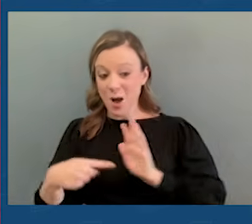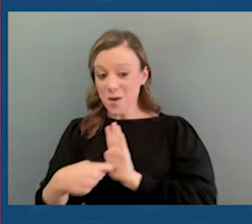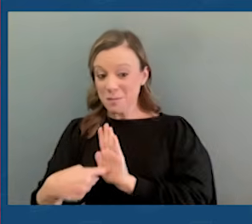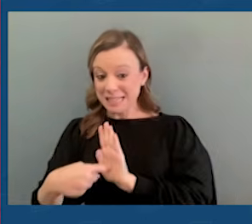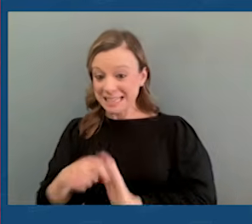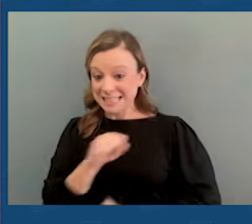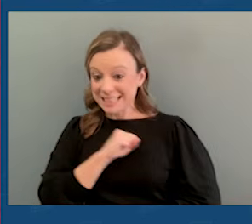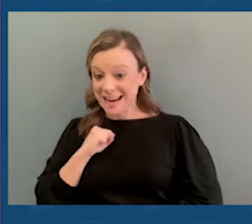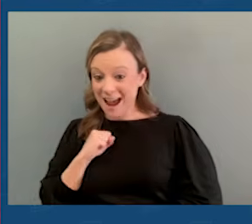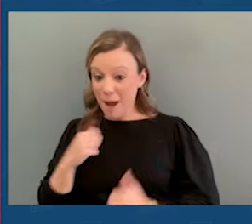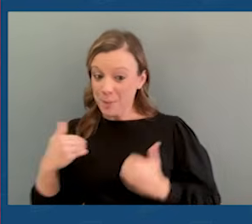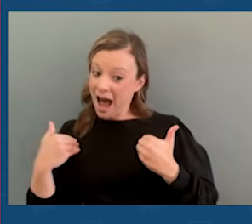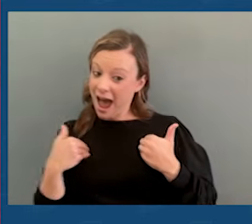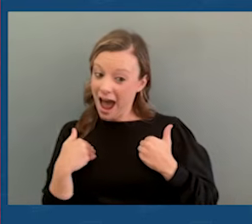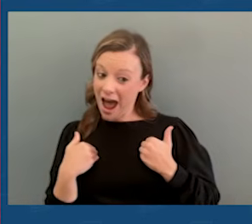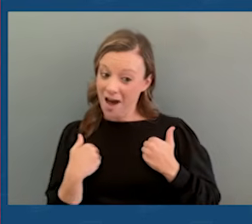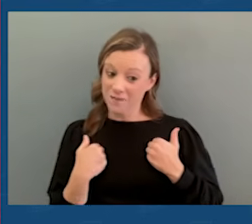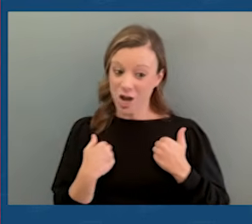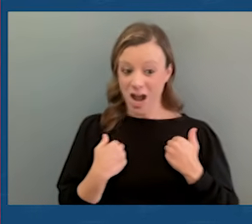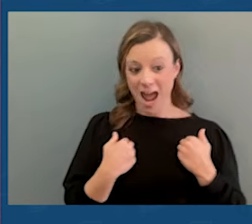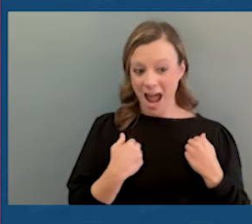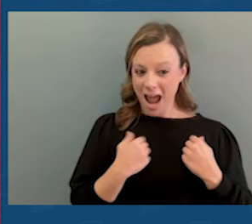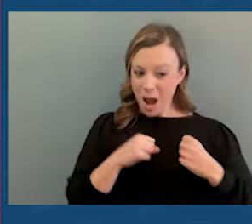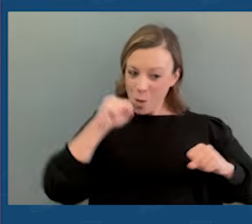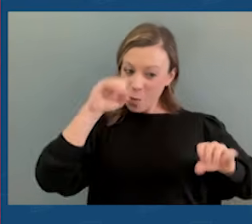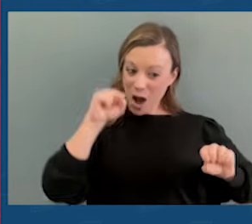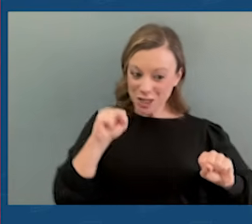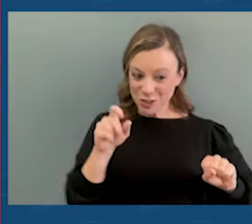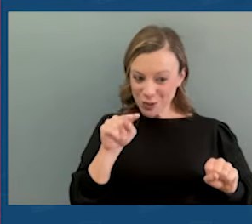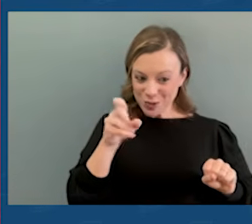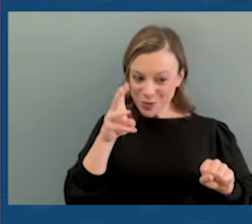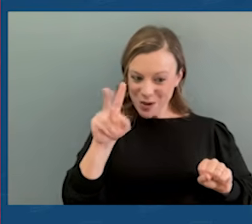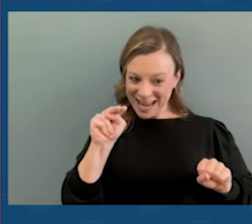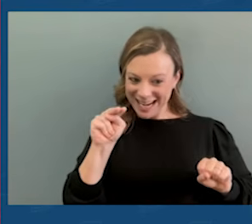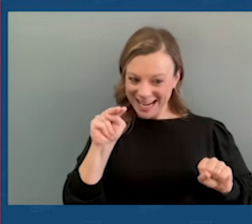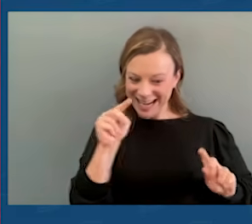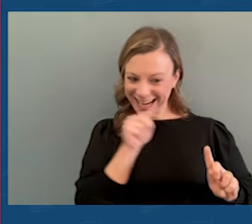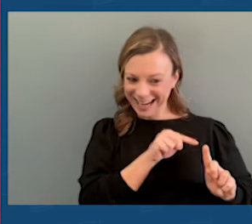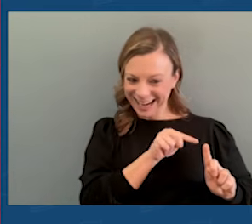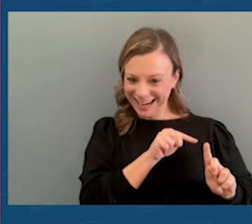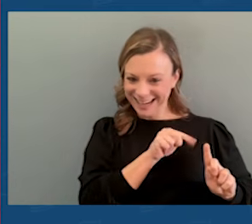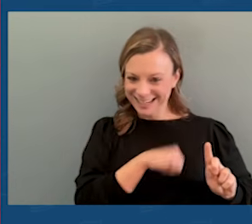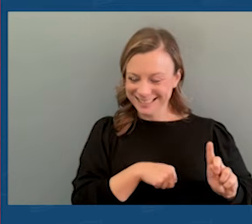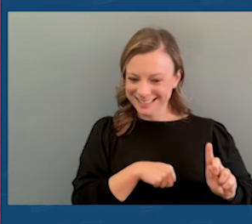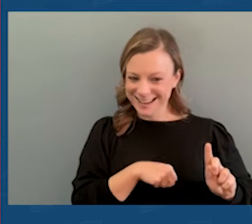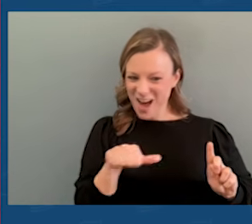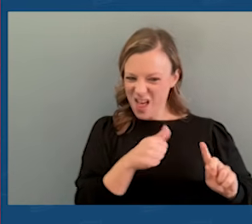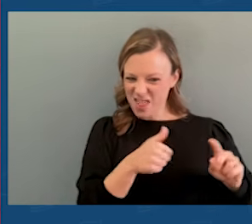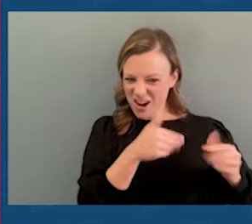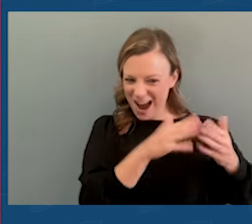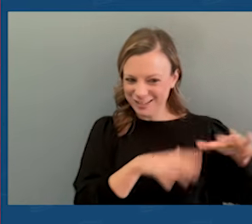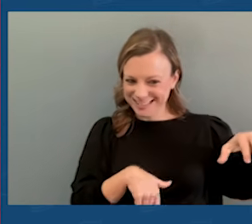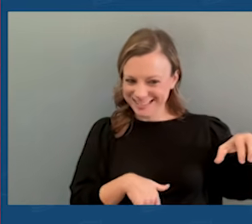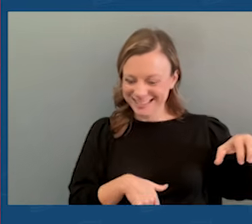twin, and we have been working together,